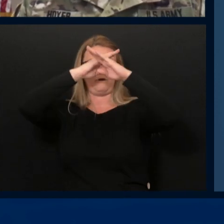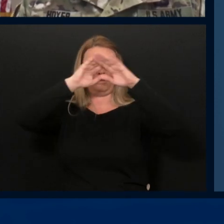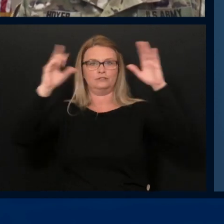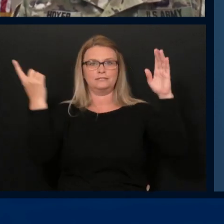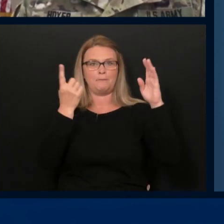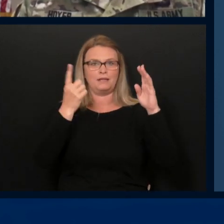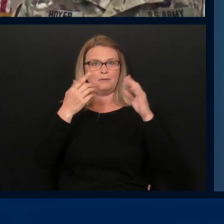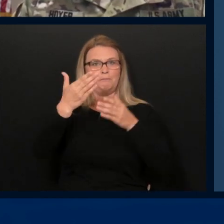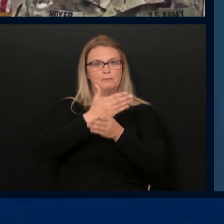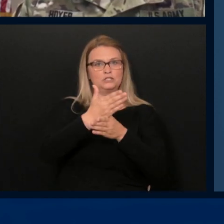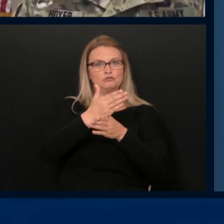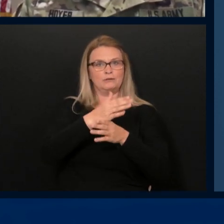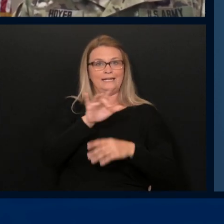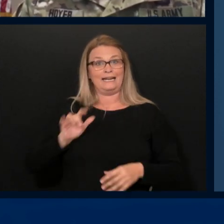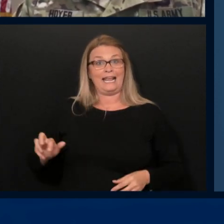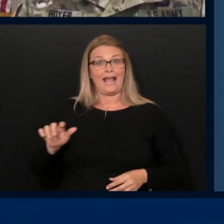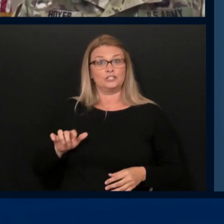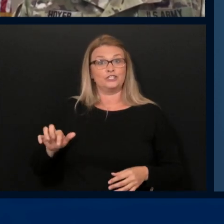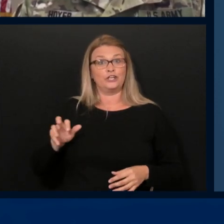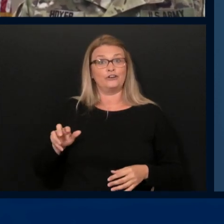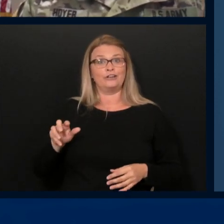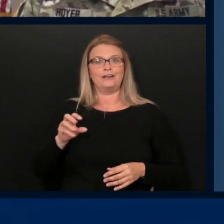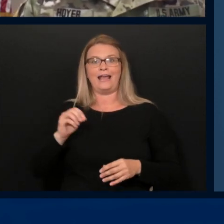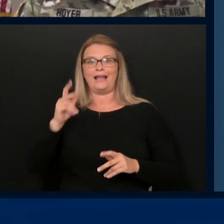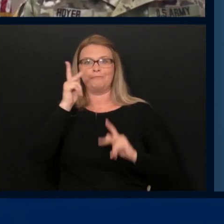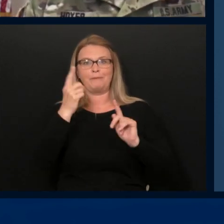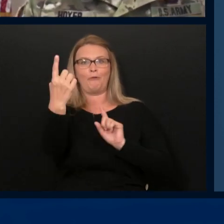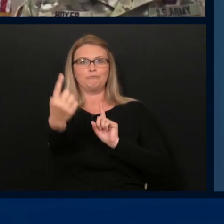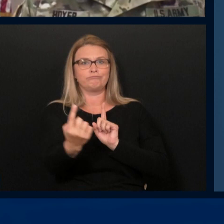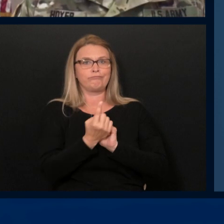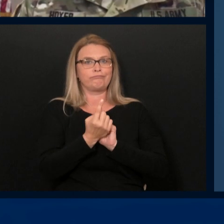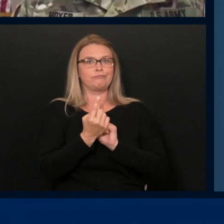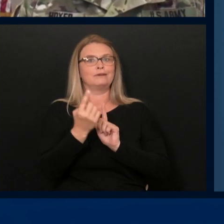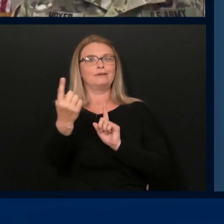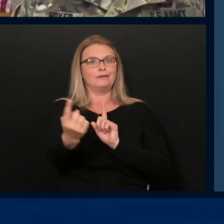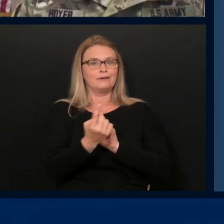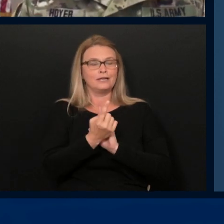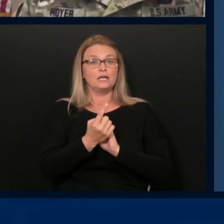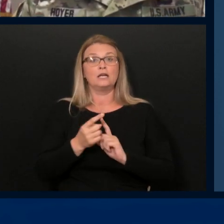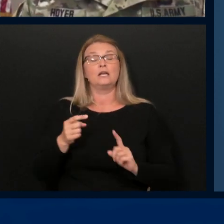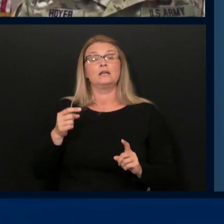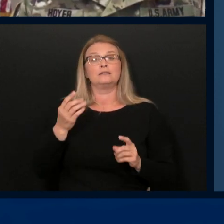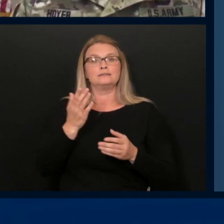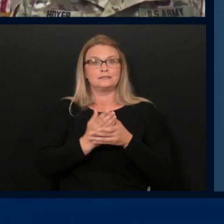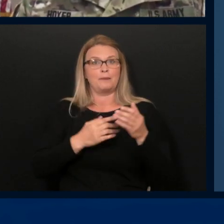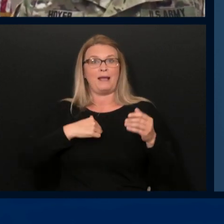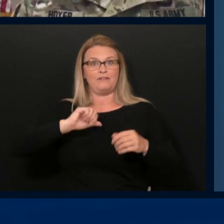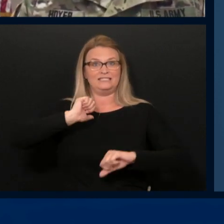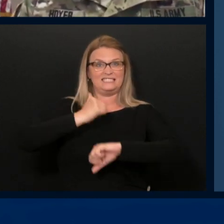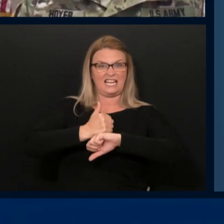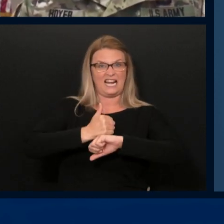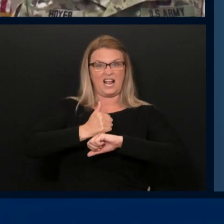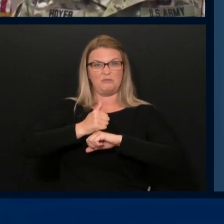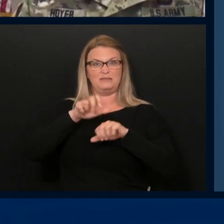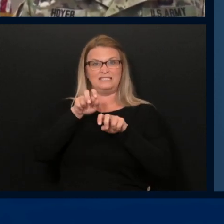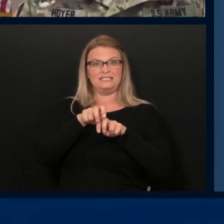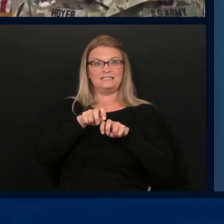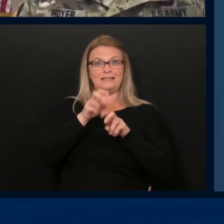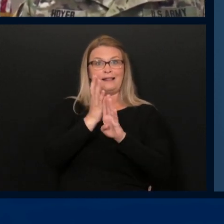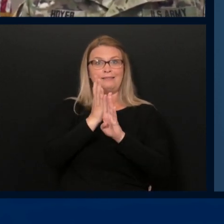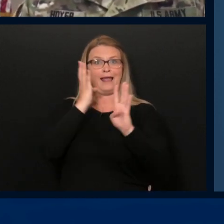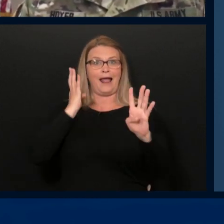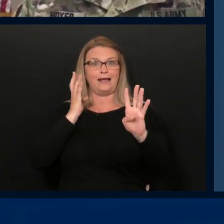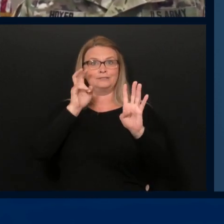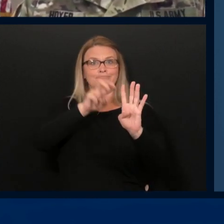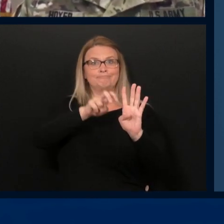the cashier lanes and the patrons. Many have implemented the spacing and the square footage requirements in